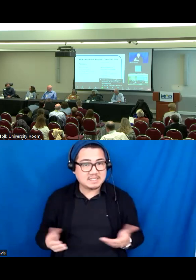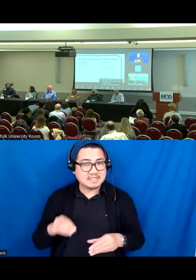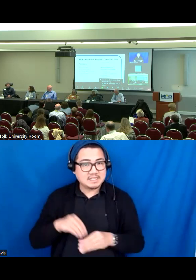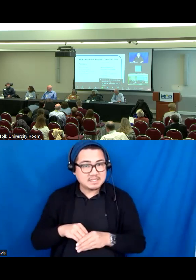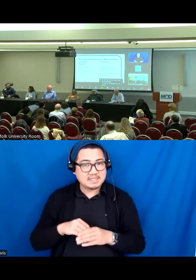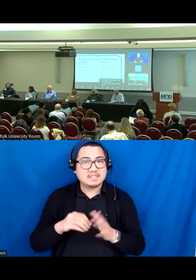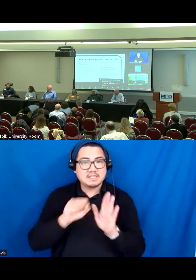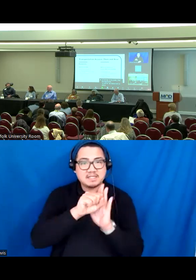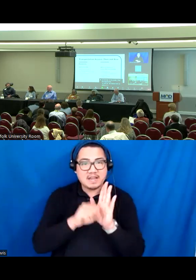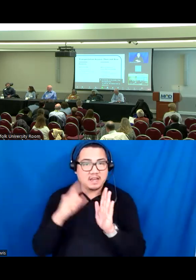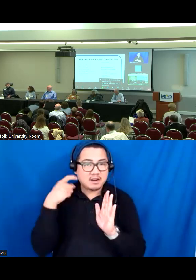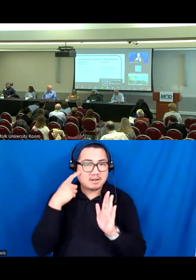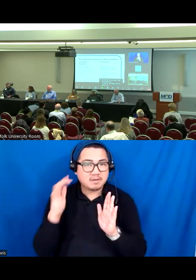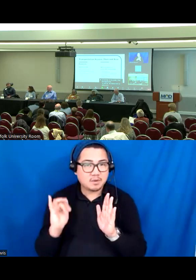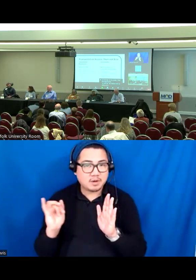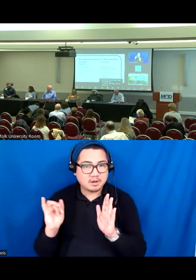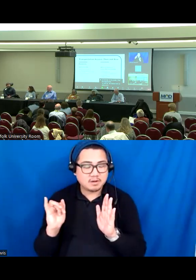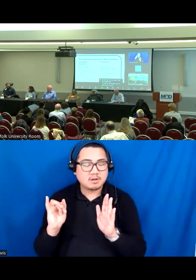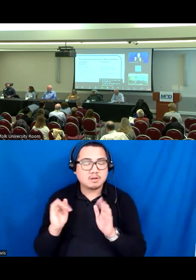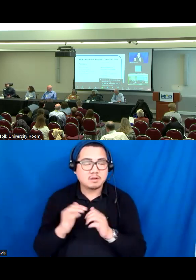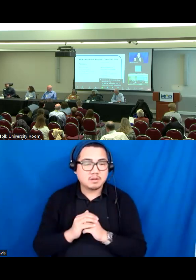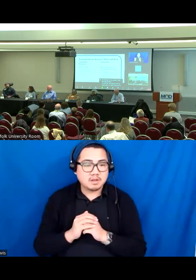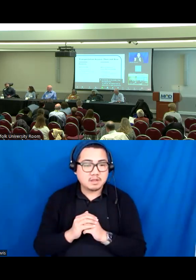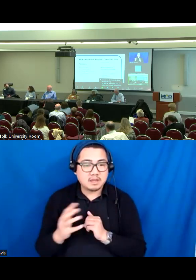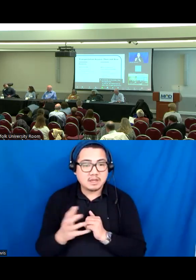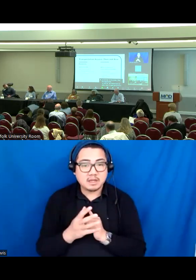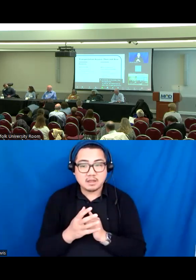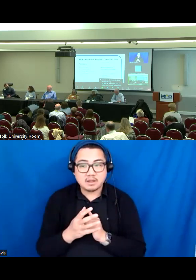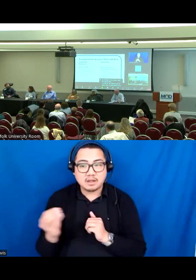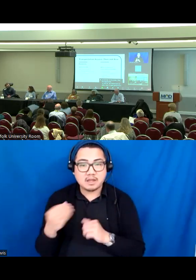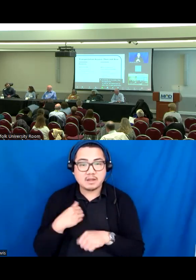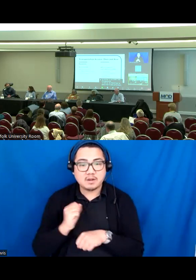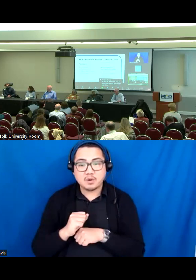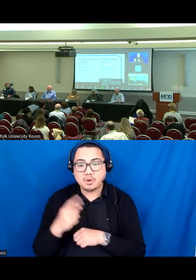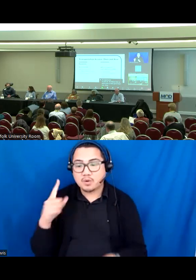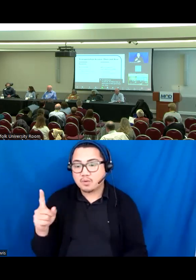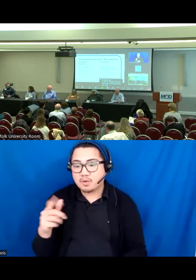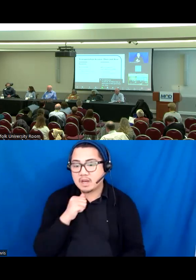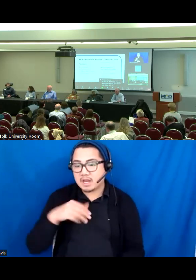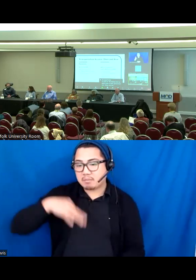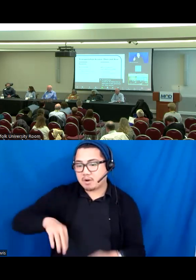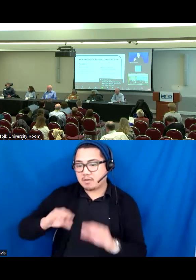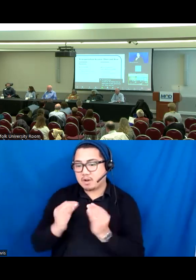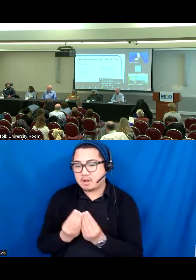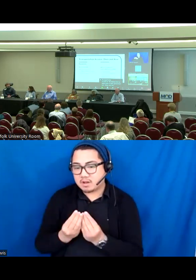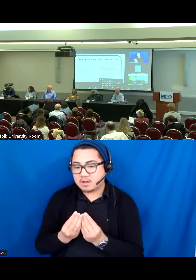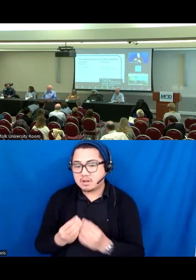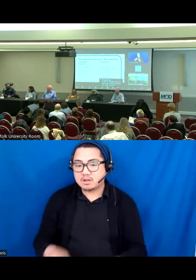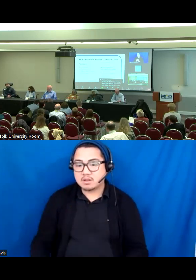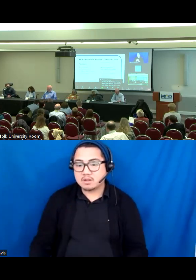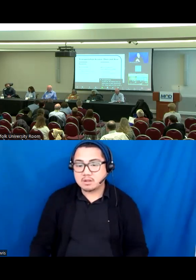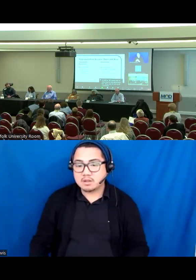state government at the T, and doing work for nonprofit